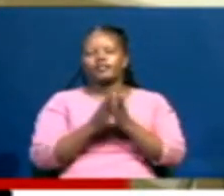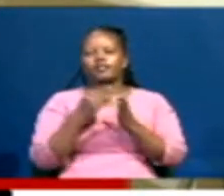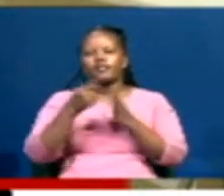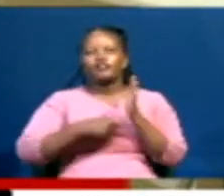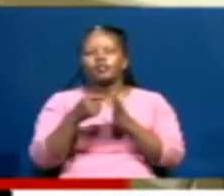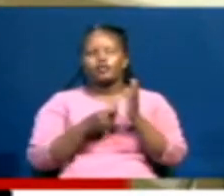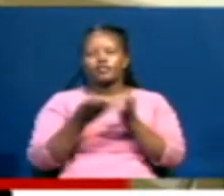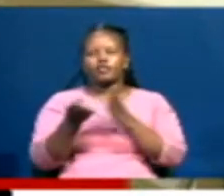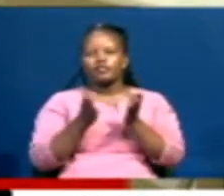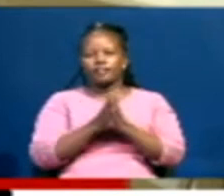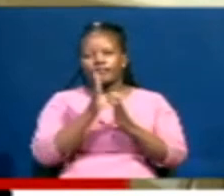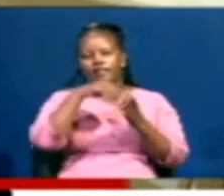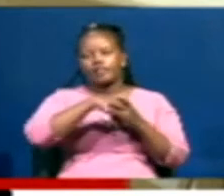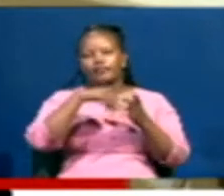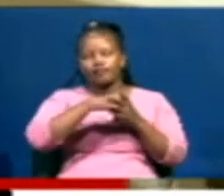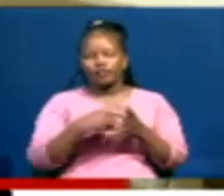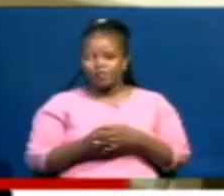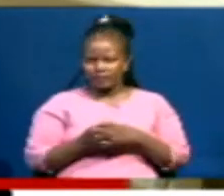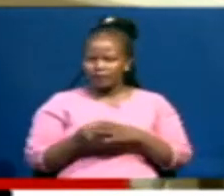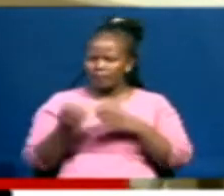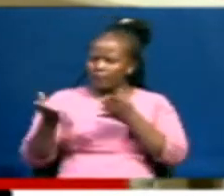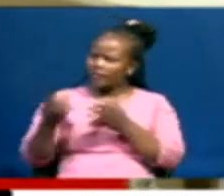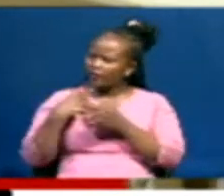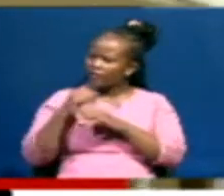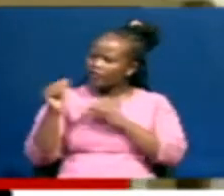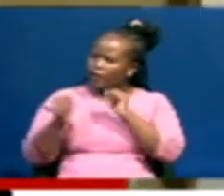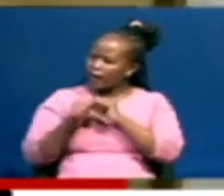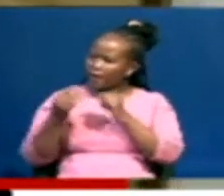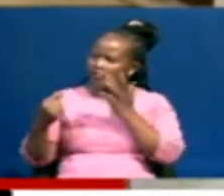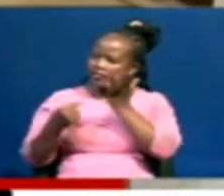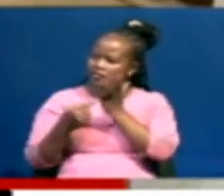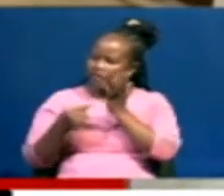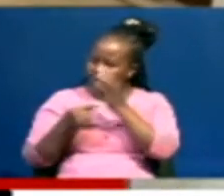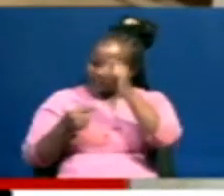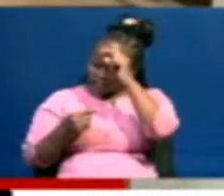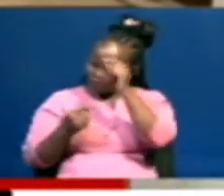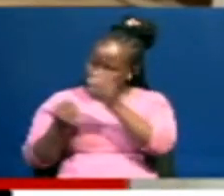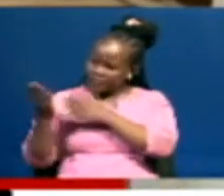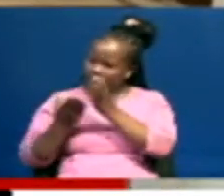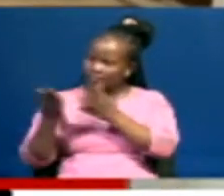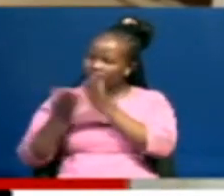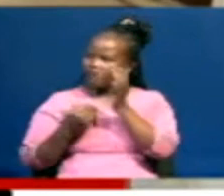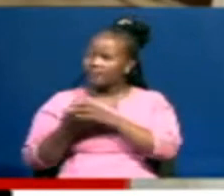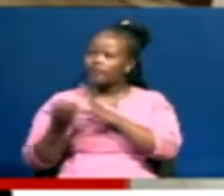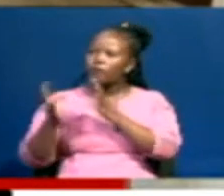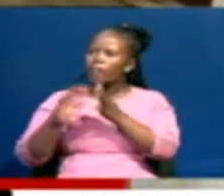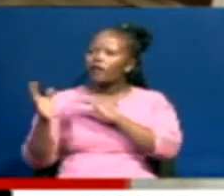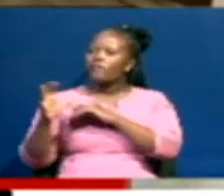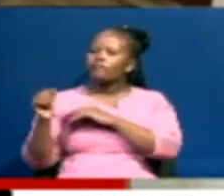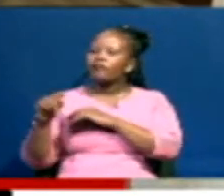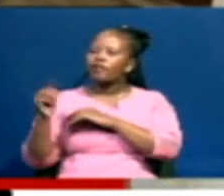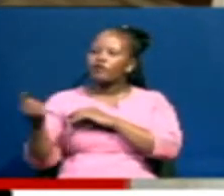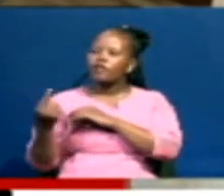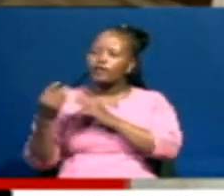Investment. And we've been talking about digitizing government services, and the target is about 5,000 by June this